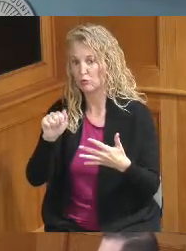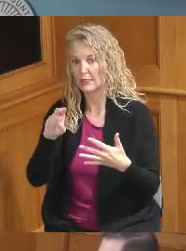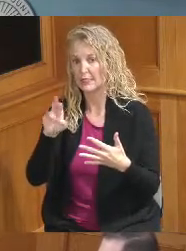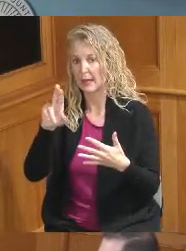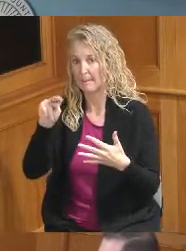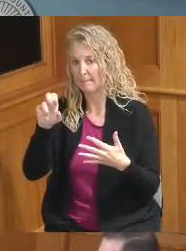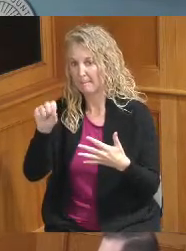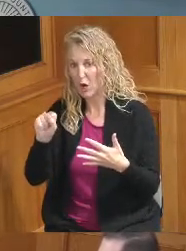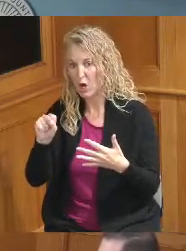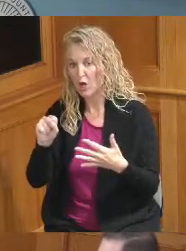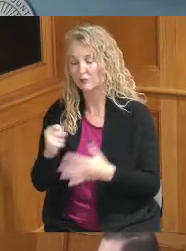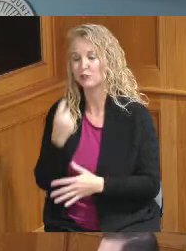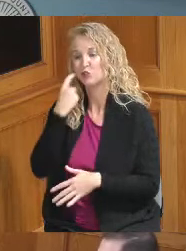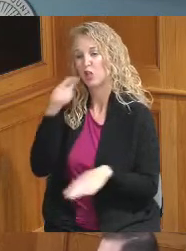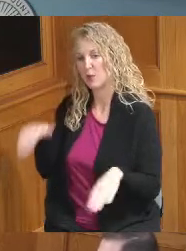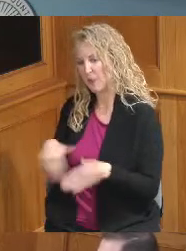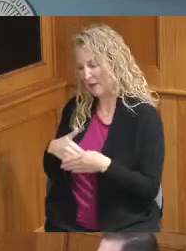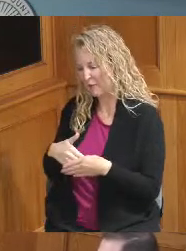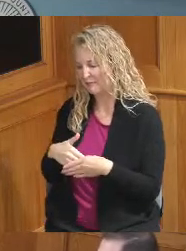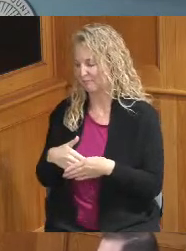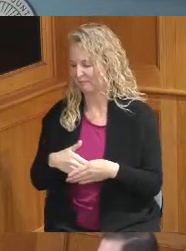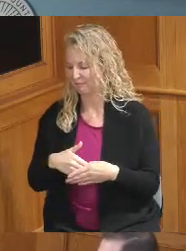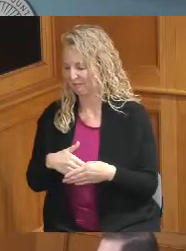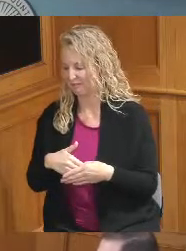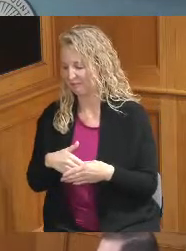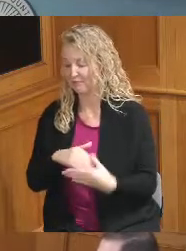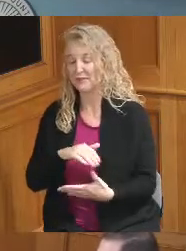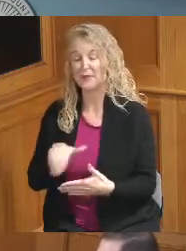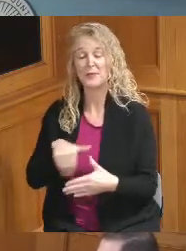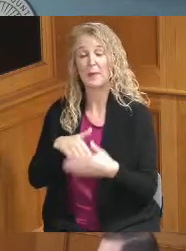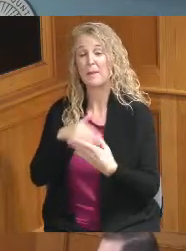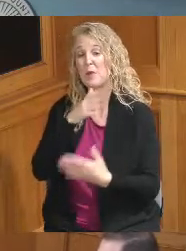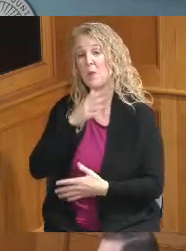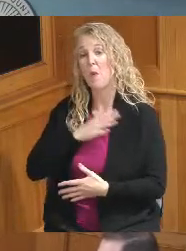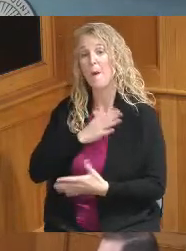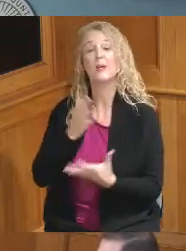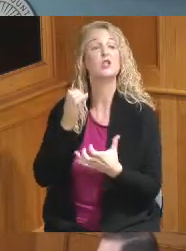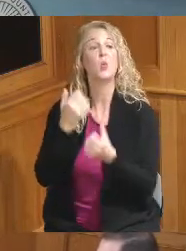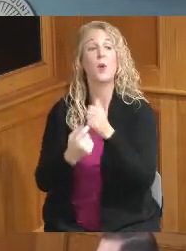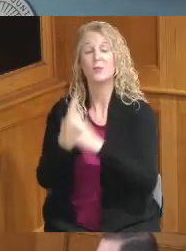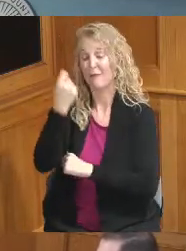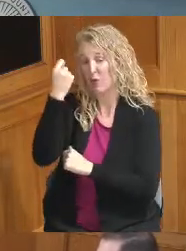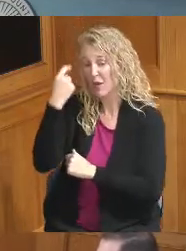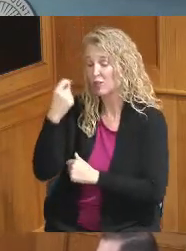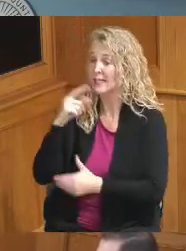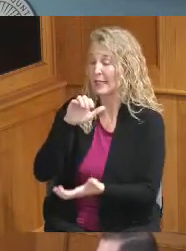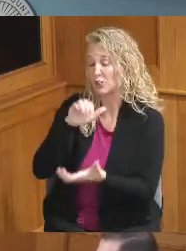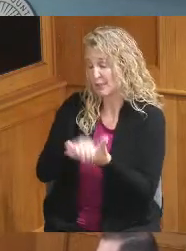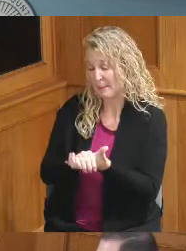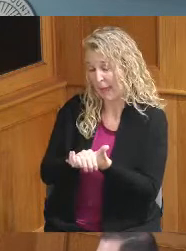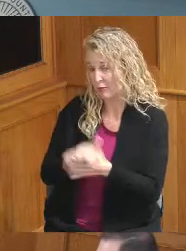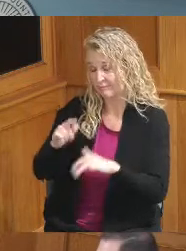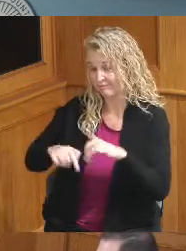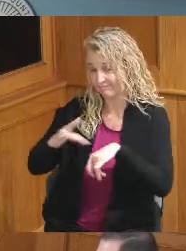Burns now. She just had a wedding. She's a married woman now. She wants everybody to make sure you understand.